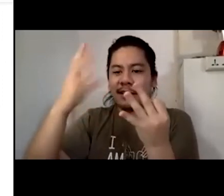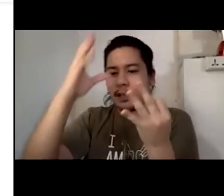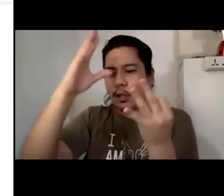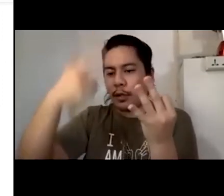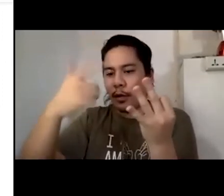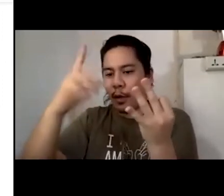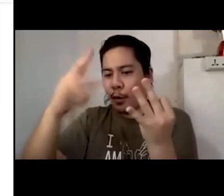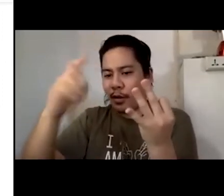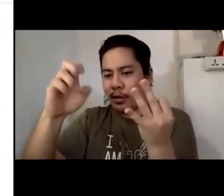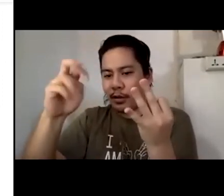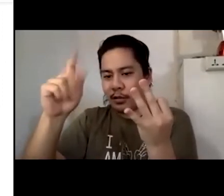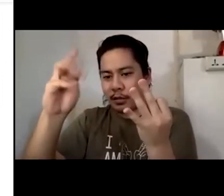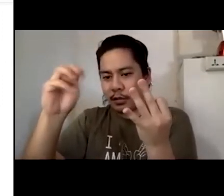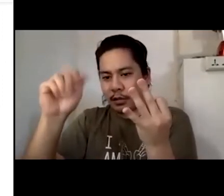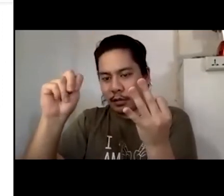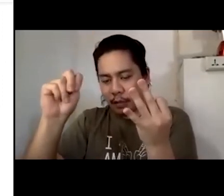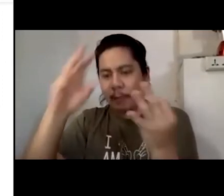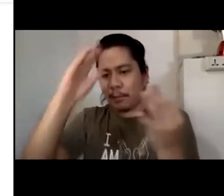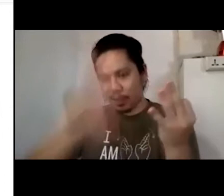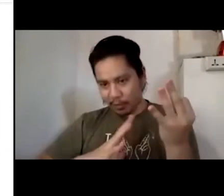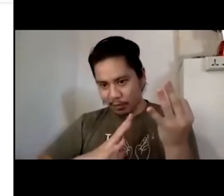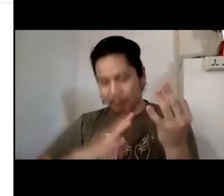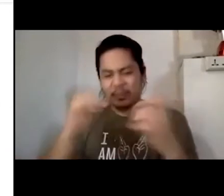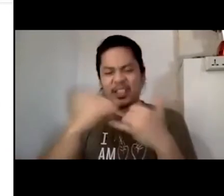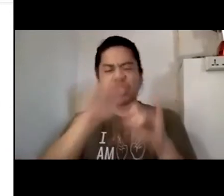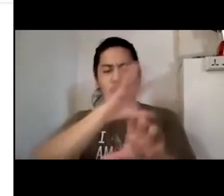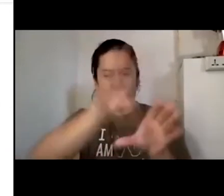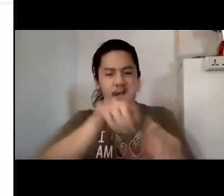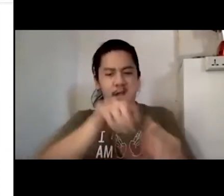even male, female,